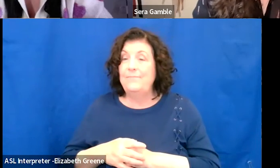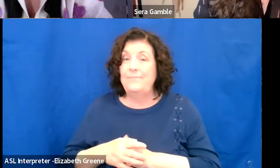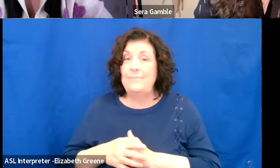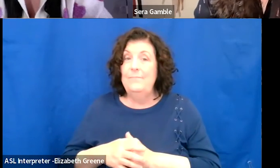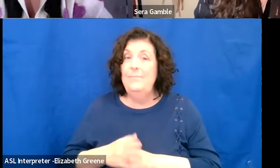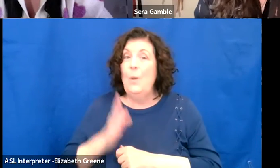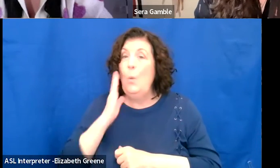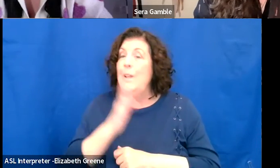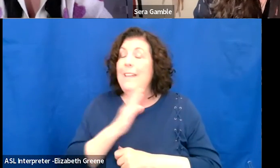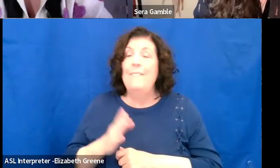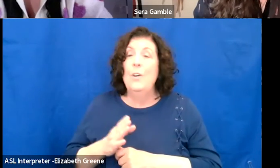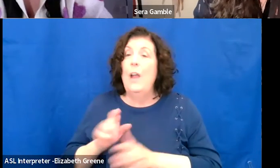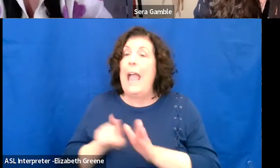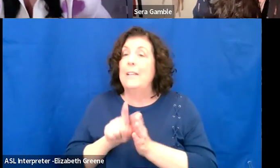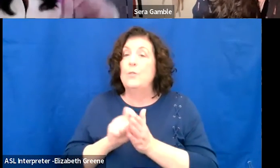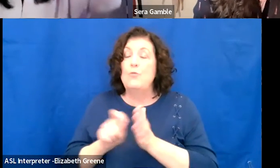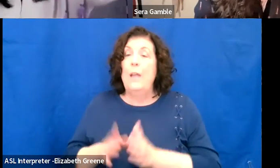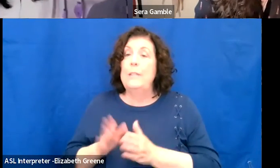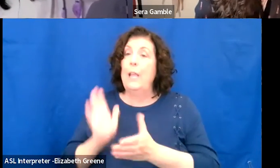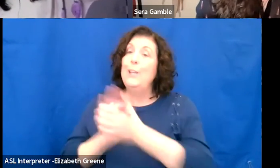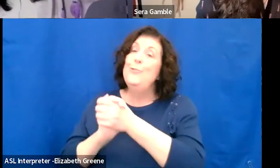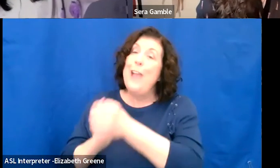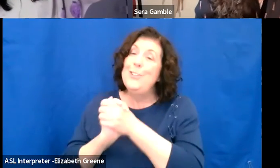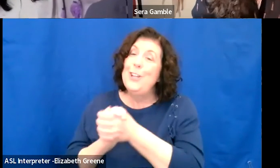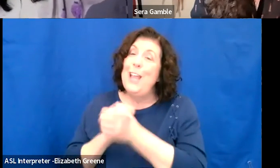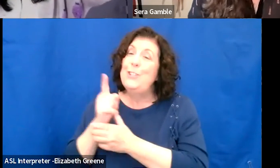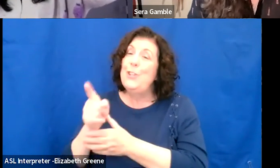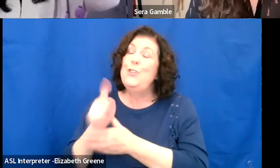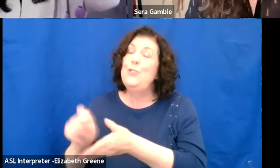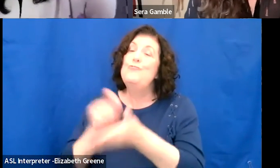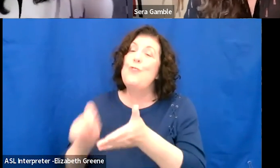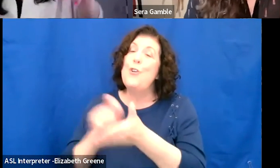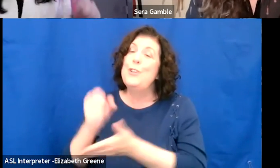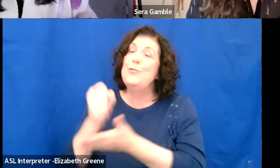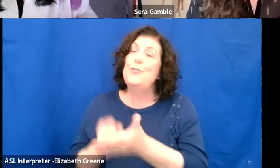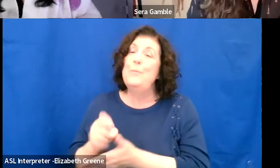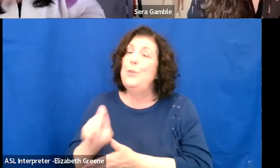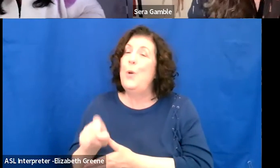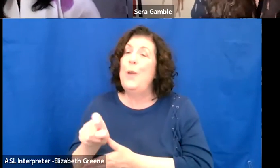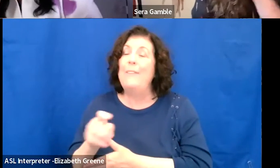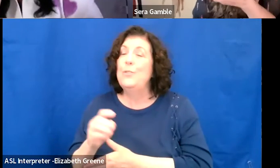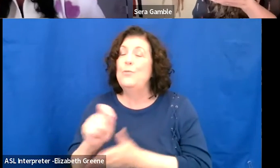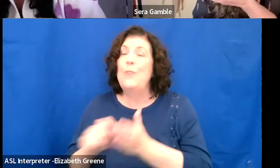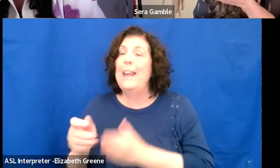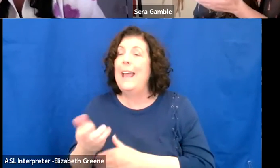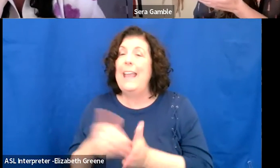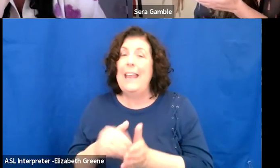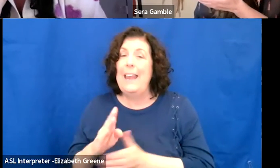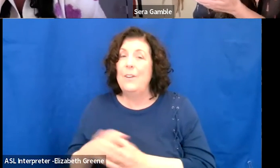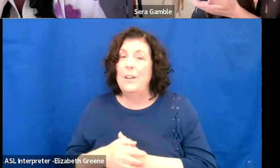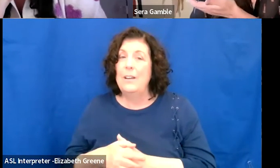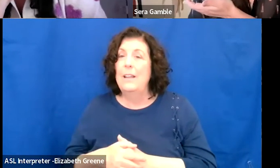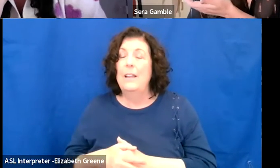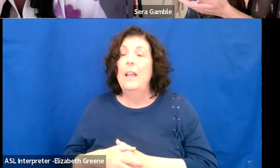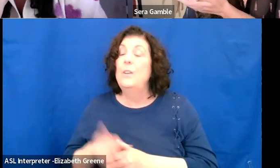you never have to write a script again. That's, oh my God. Can I do all this now? You signed up to write scripts till you die or move on to another form and do